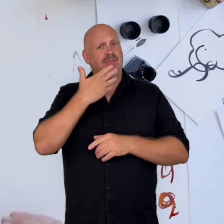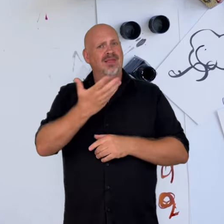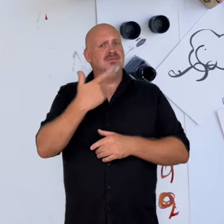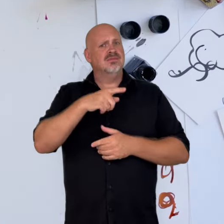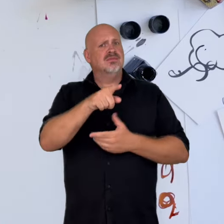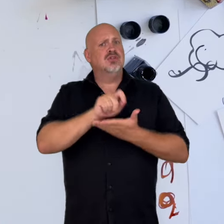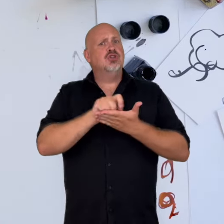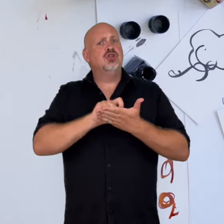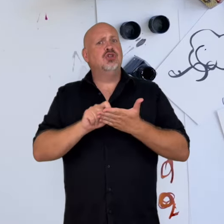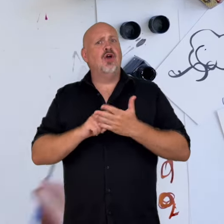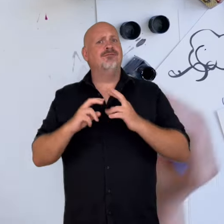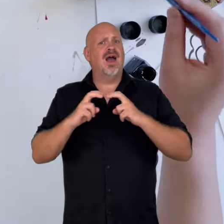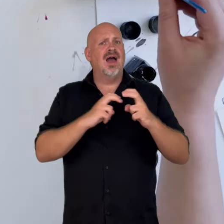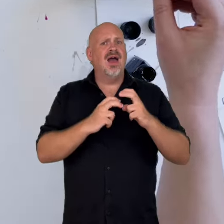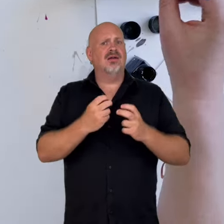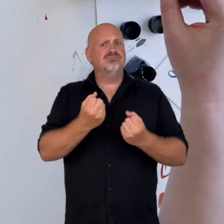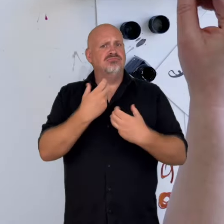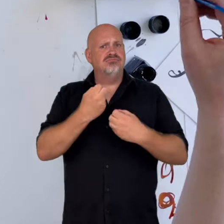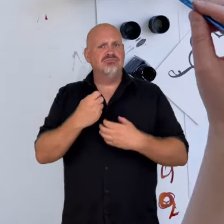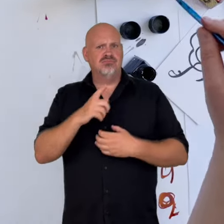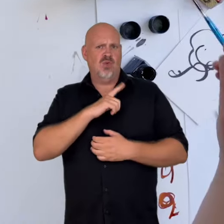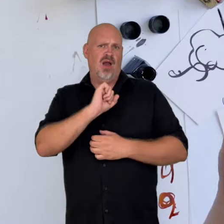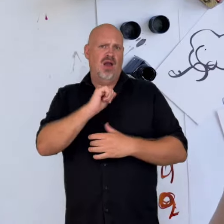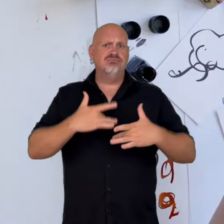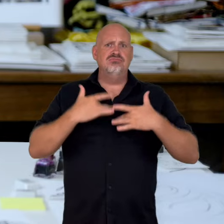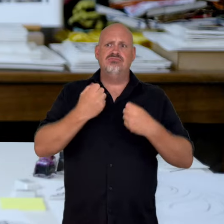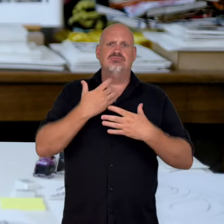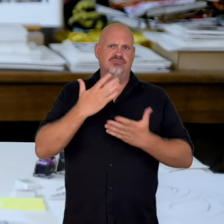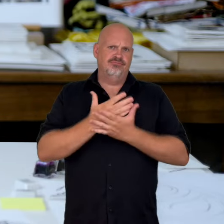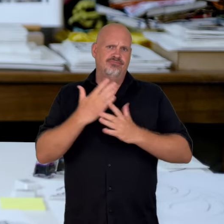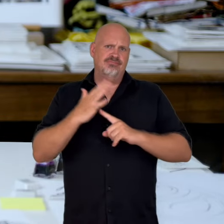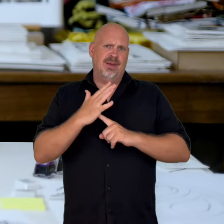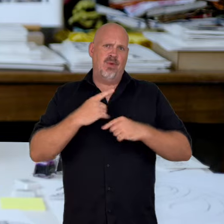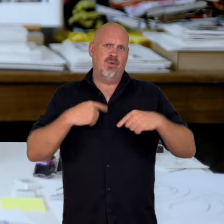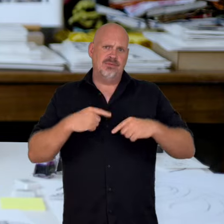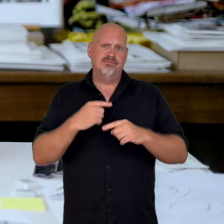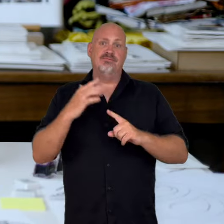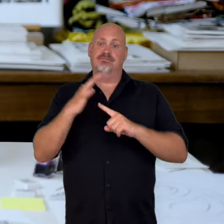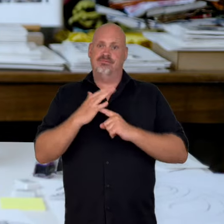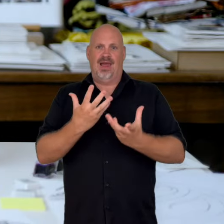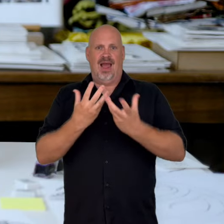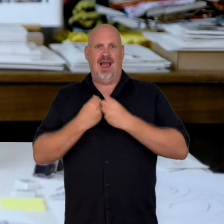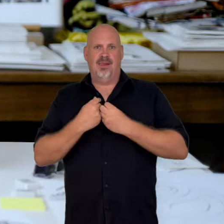There we go. And I think we are nearly there with